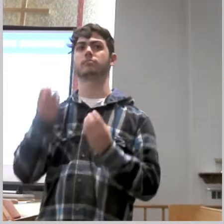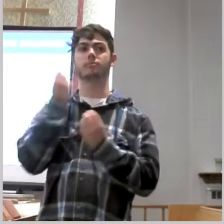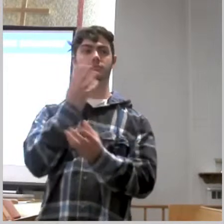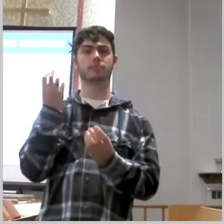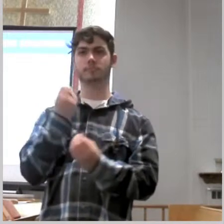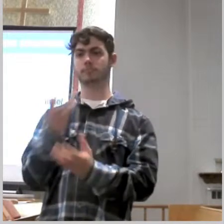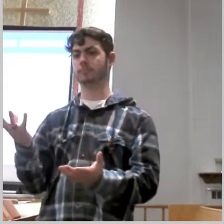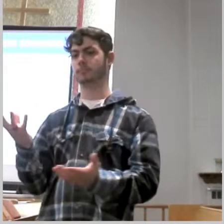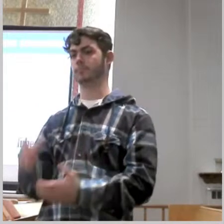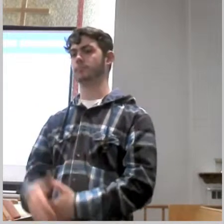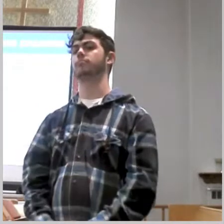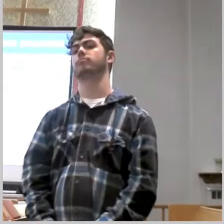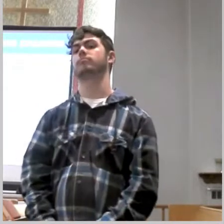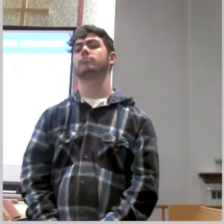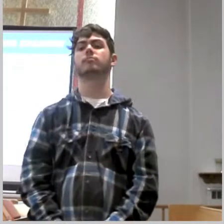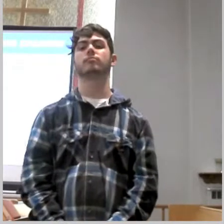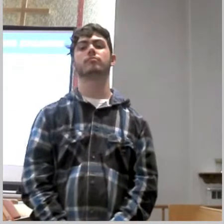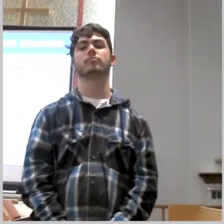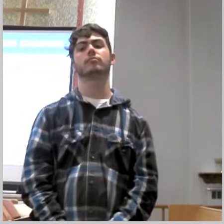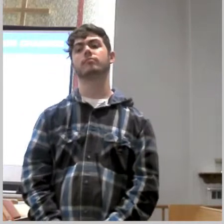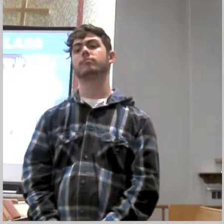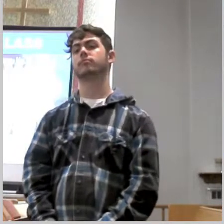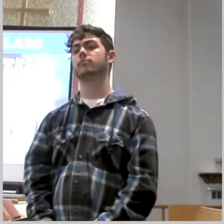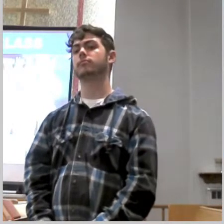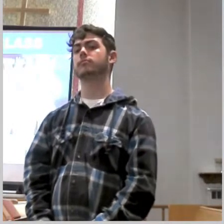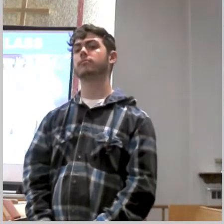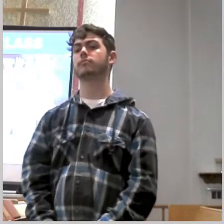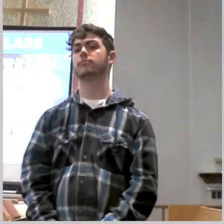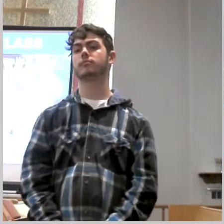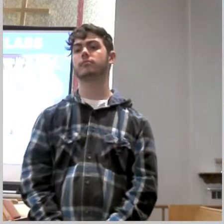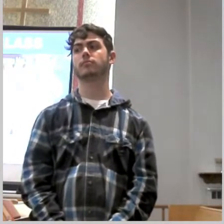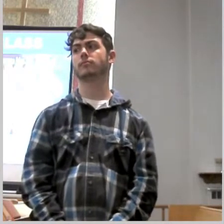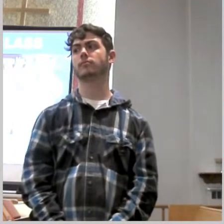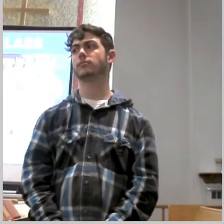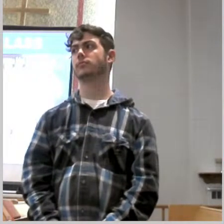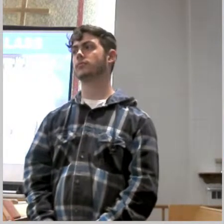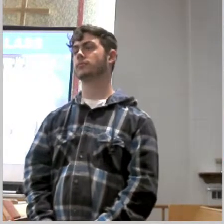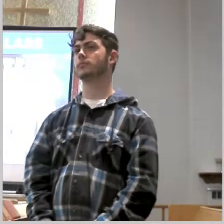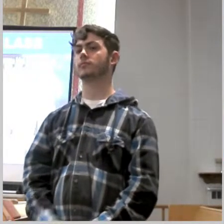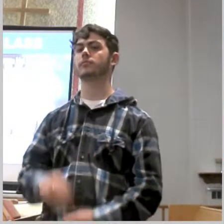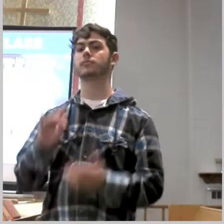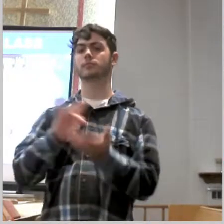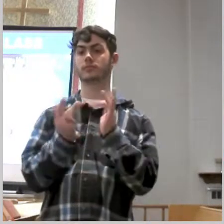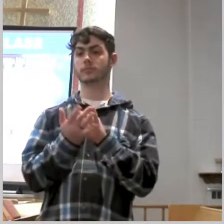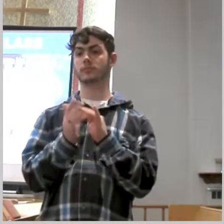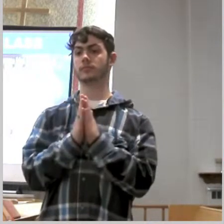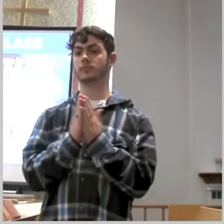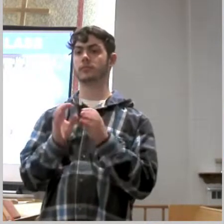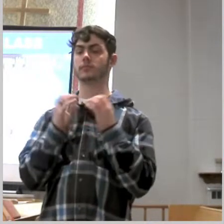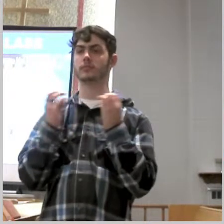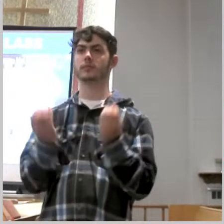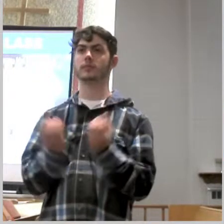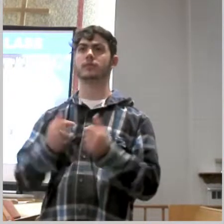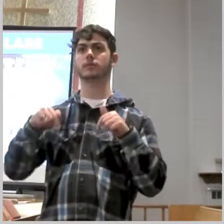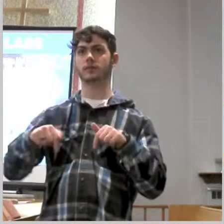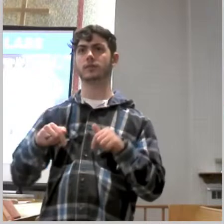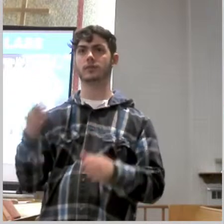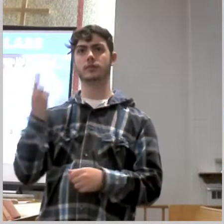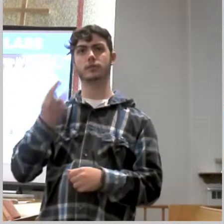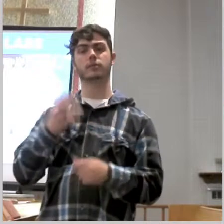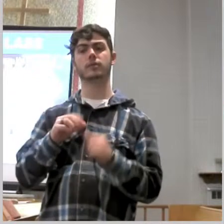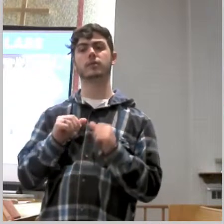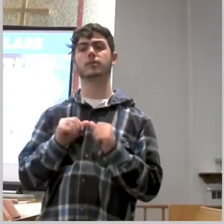on YouTube, the YouTube channel there. Bible class will be this coming Wednesday. We'll